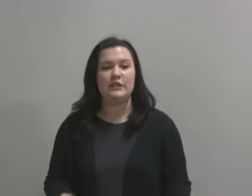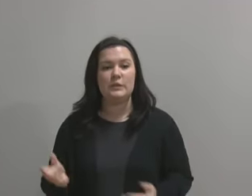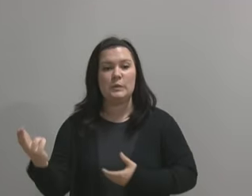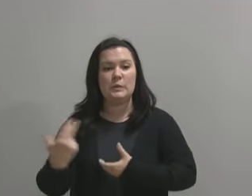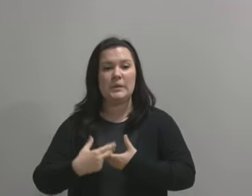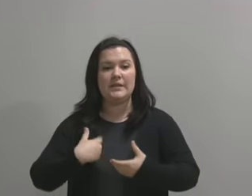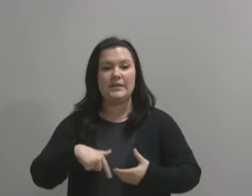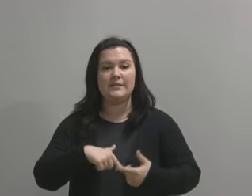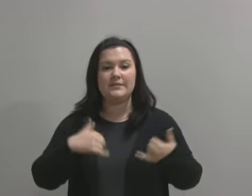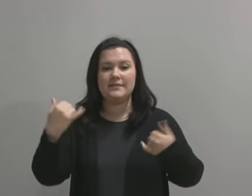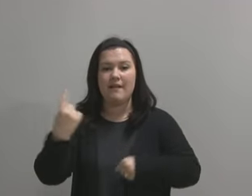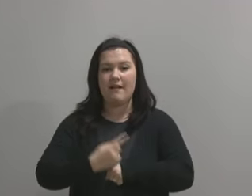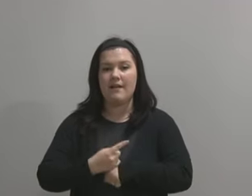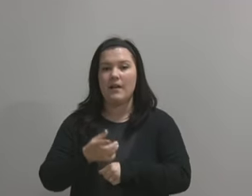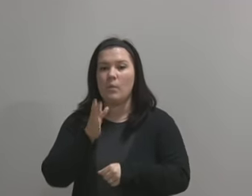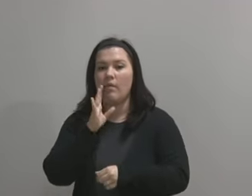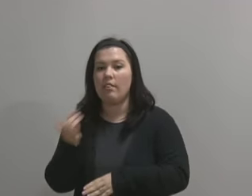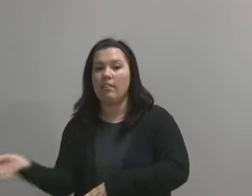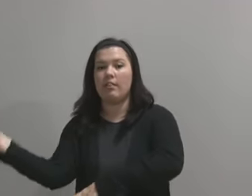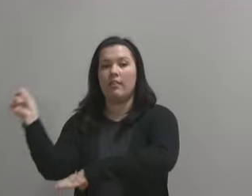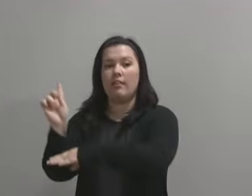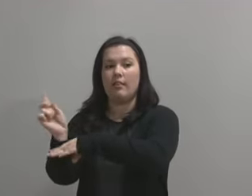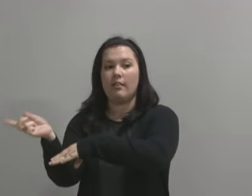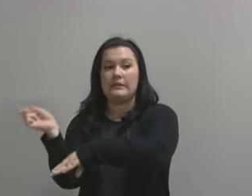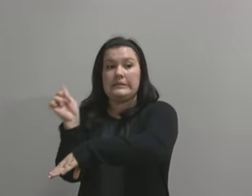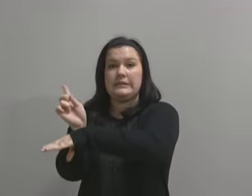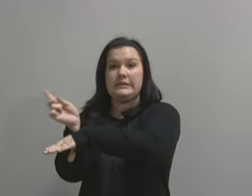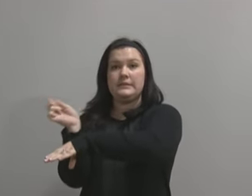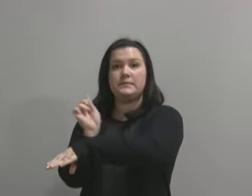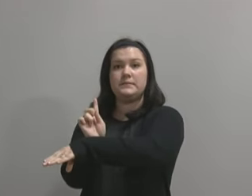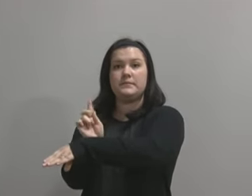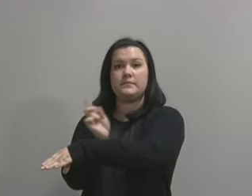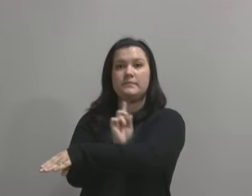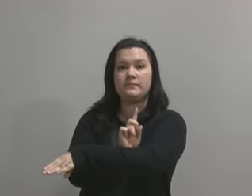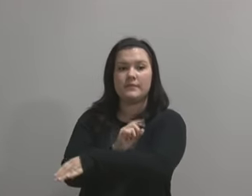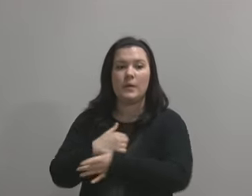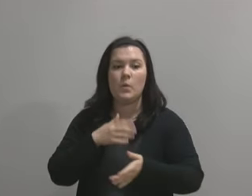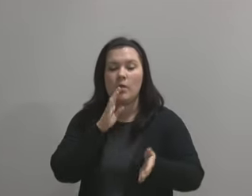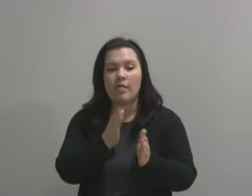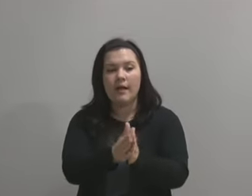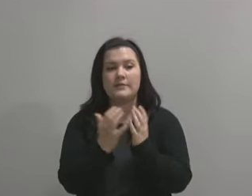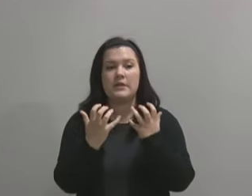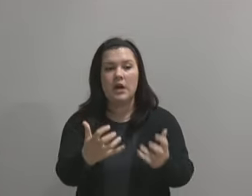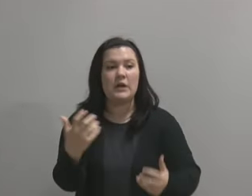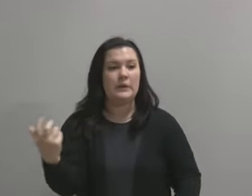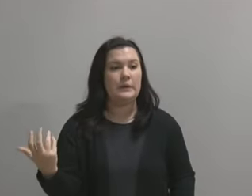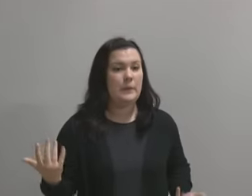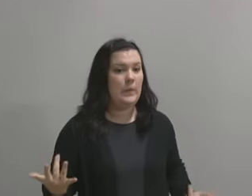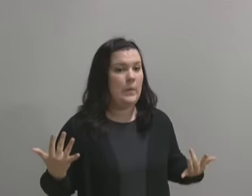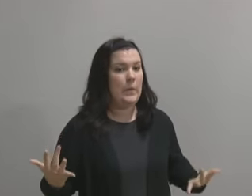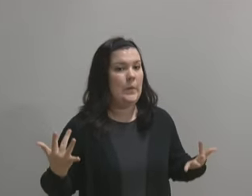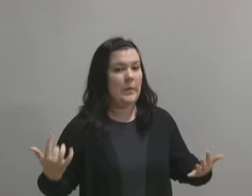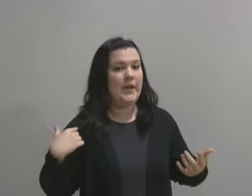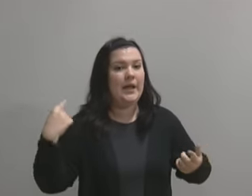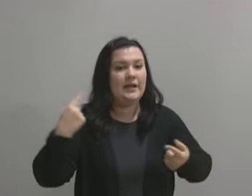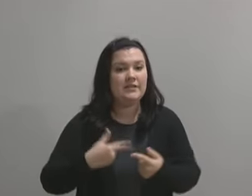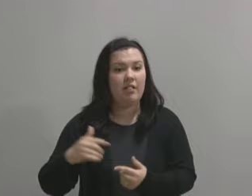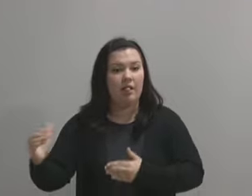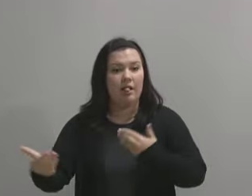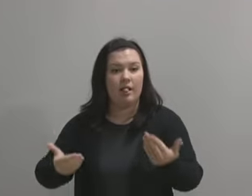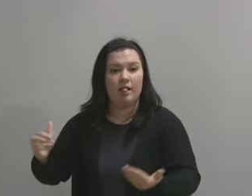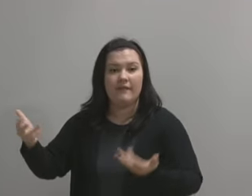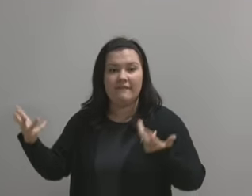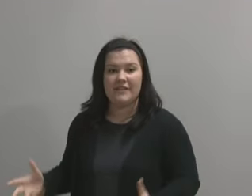today. I ask them to stand and remain standing, and I ask the audience to hold your applause until the introductions